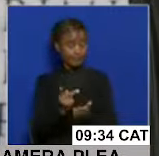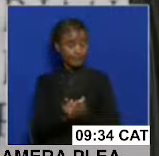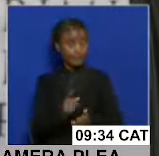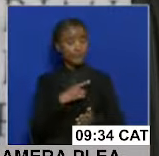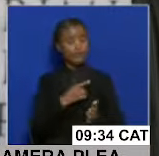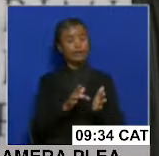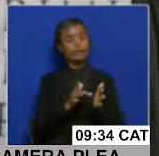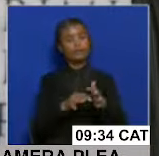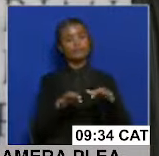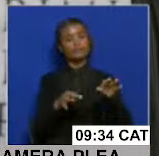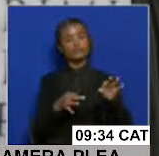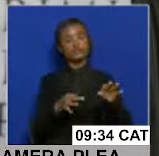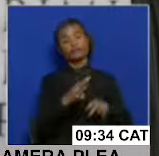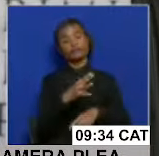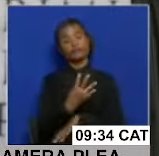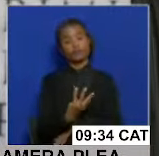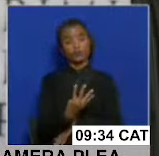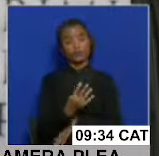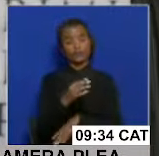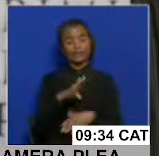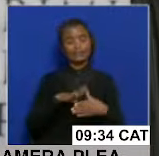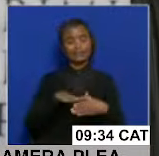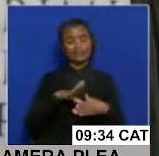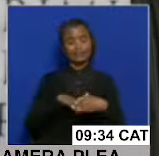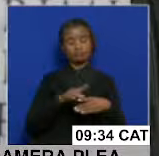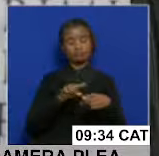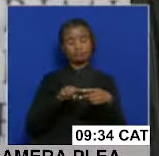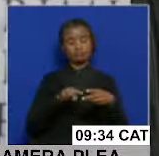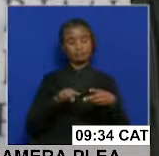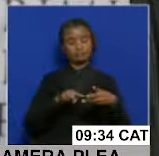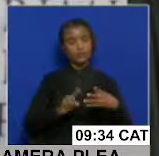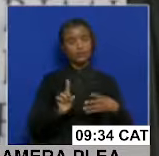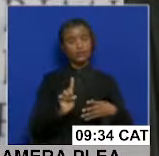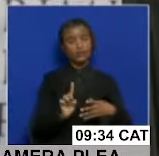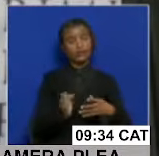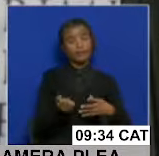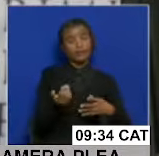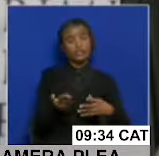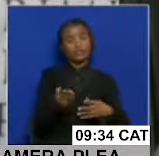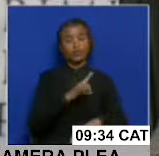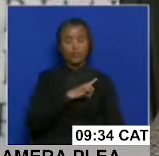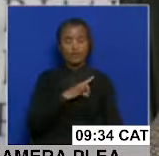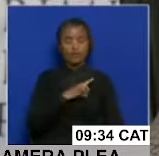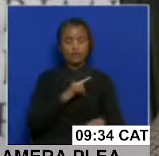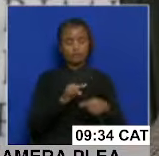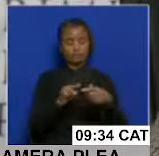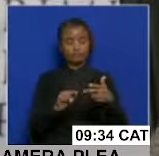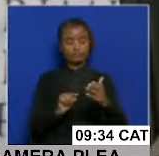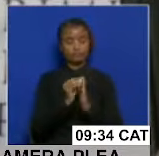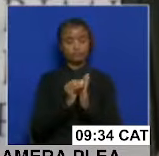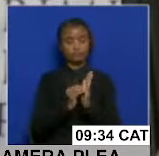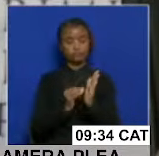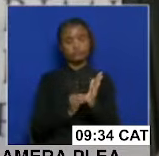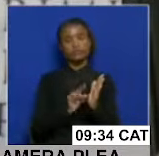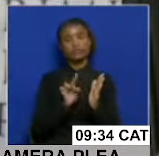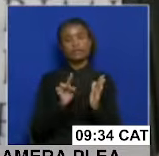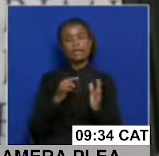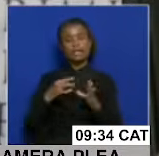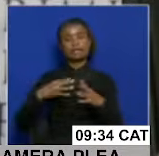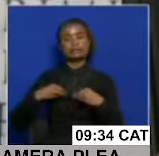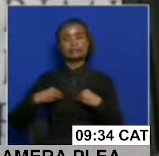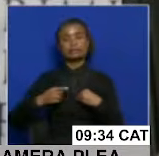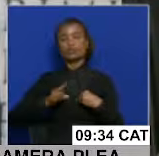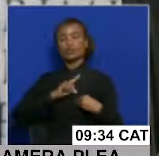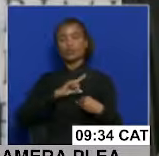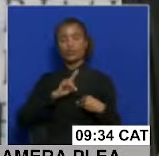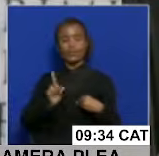grounds of the application. I accept they are not as extensive as probably they could